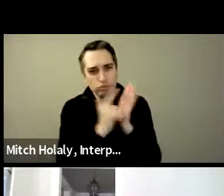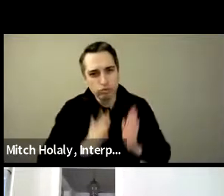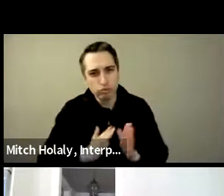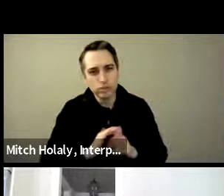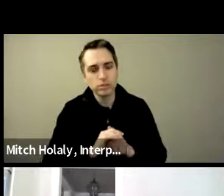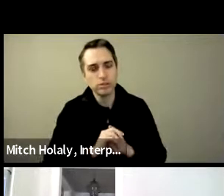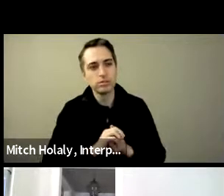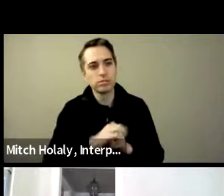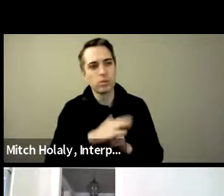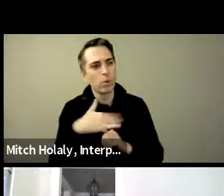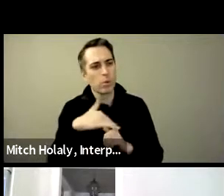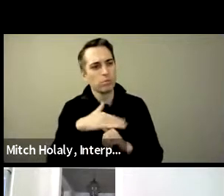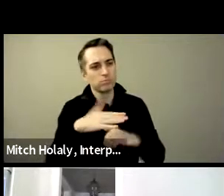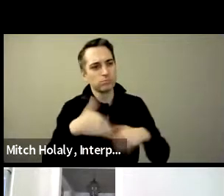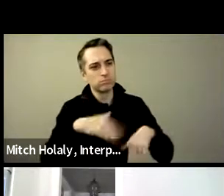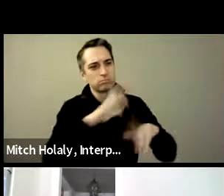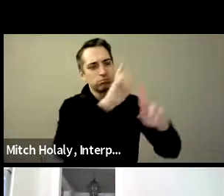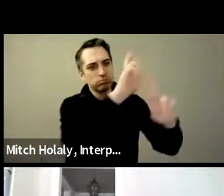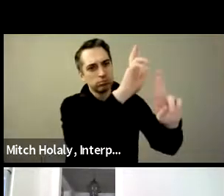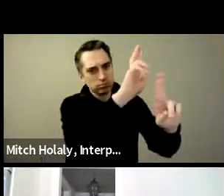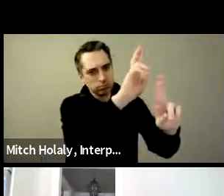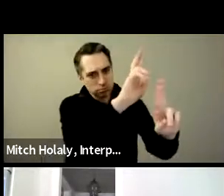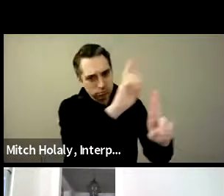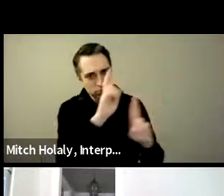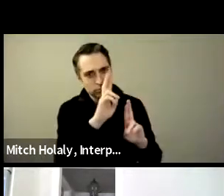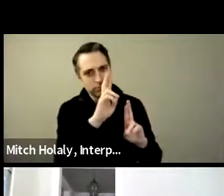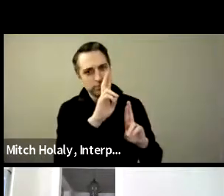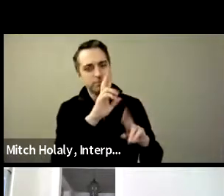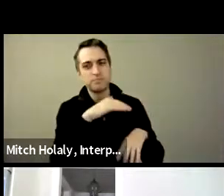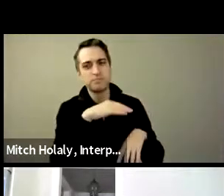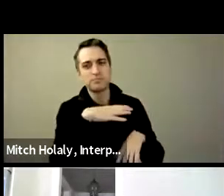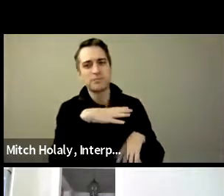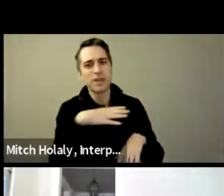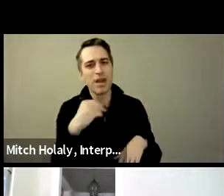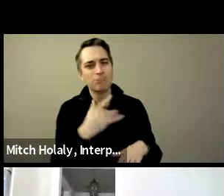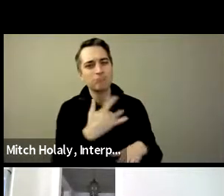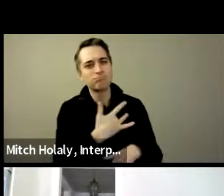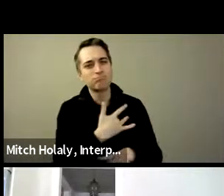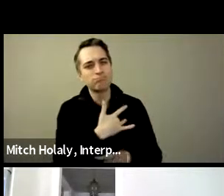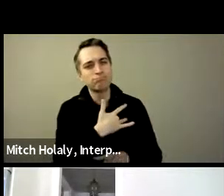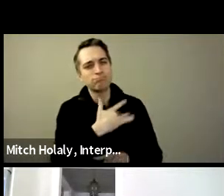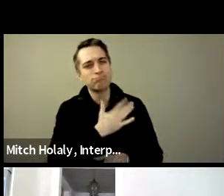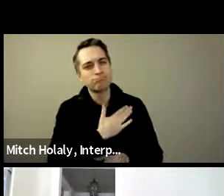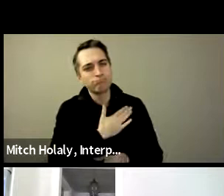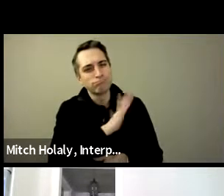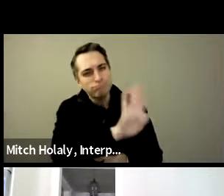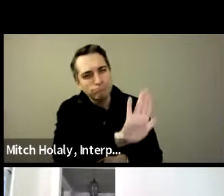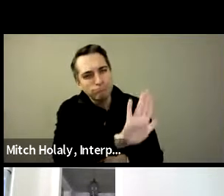very considerate and compassionate to those who appeared before him.